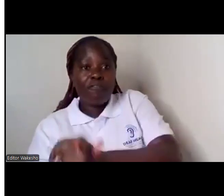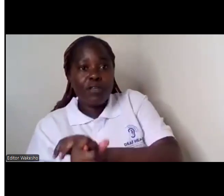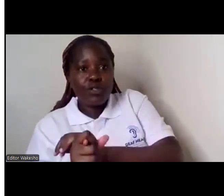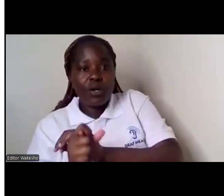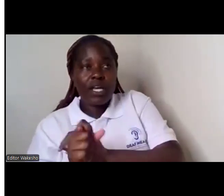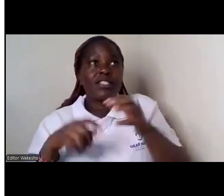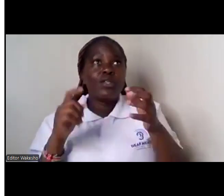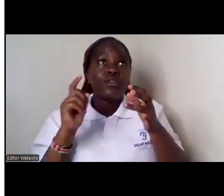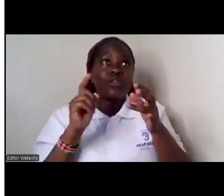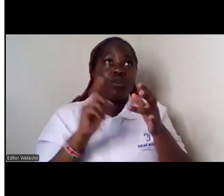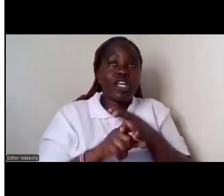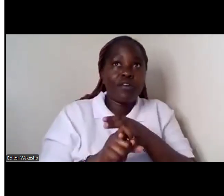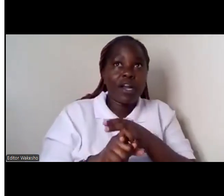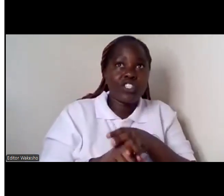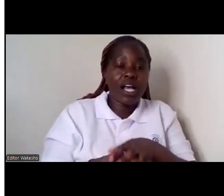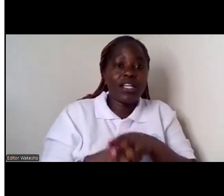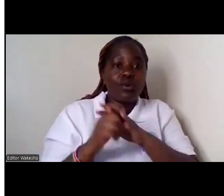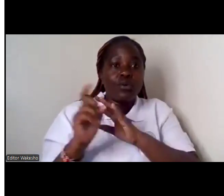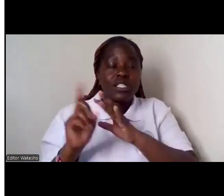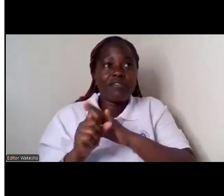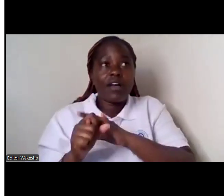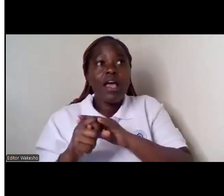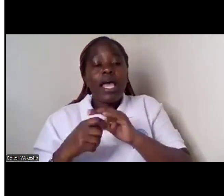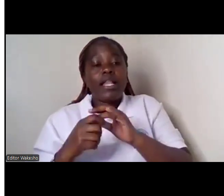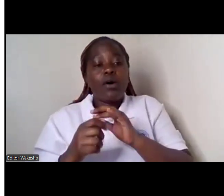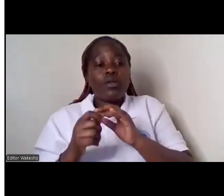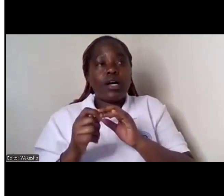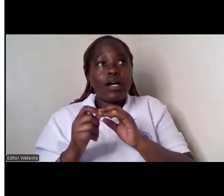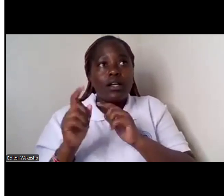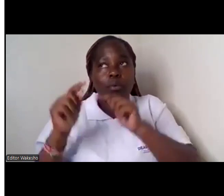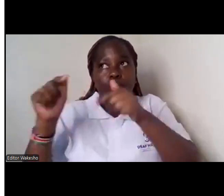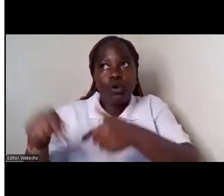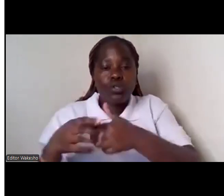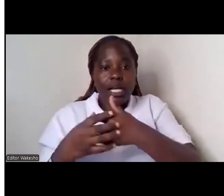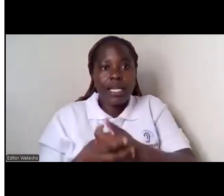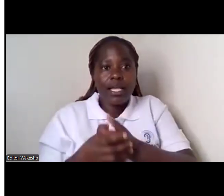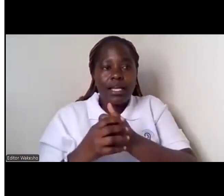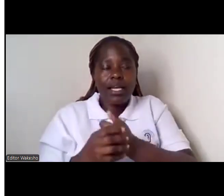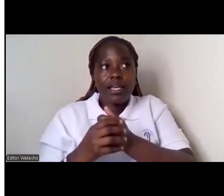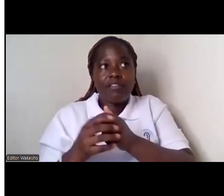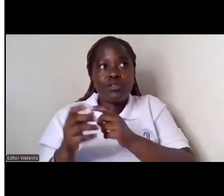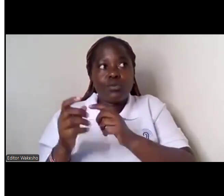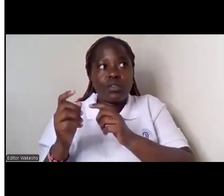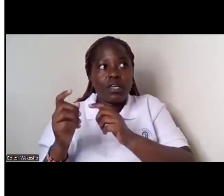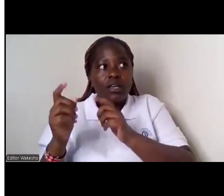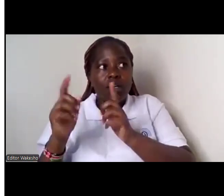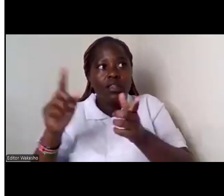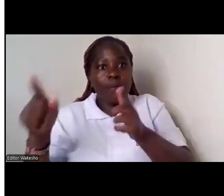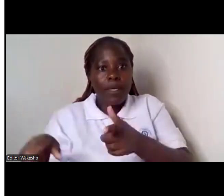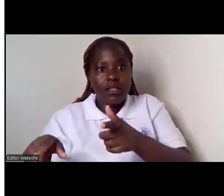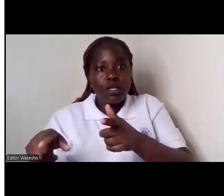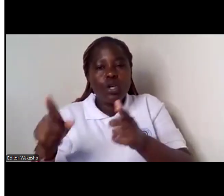you have PCOS, you're looking for a child or whatever, and now that when you go to the gyna gives you